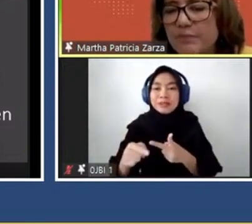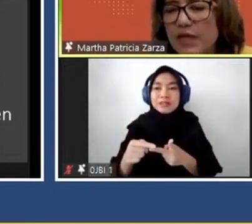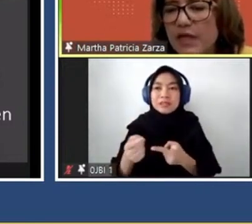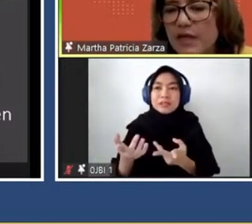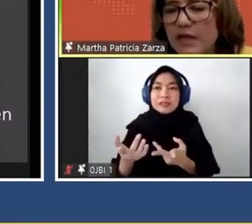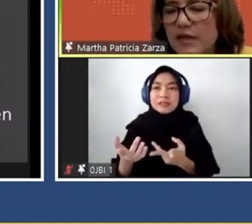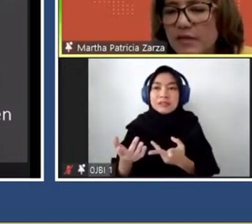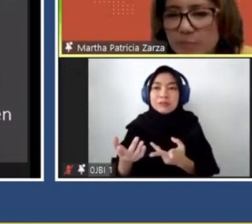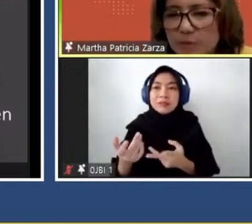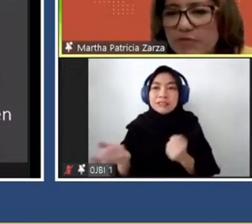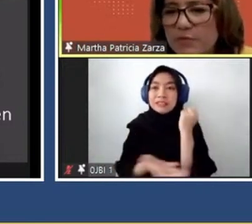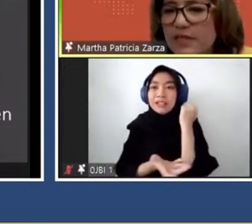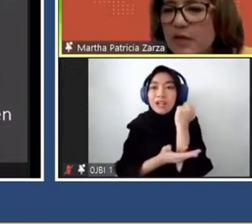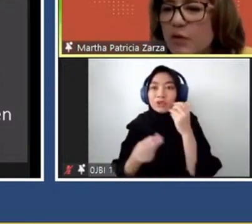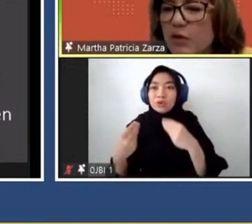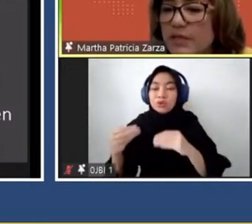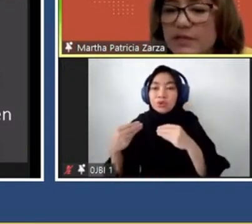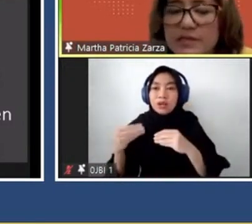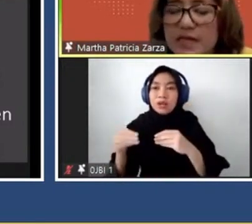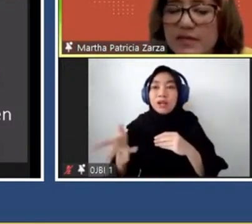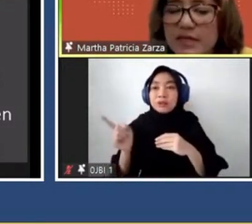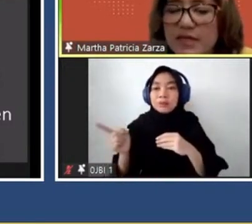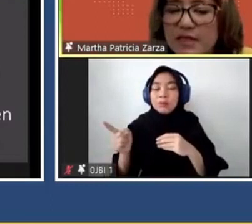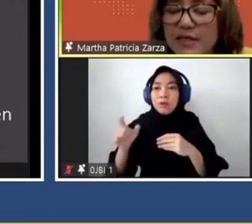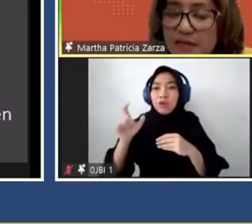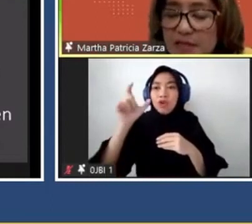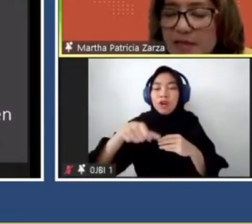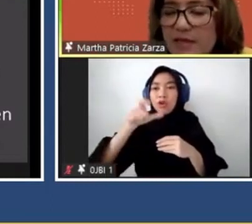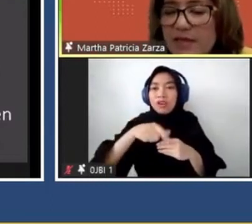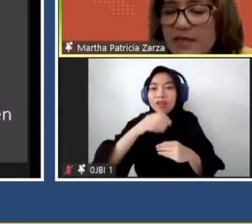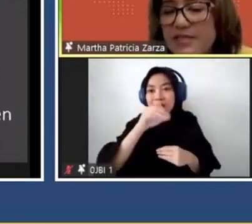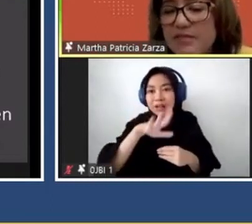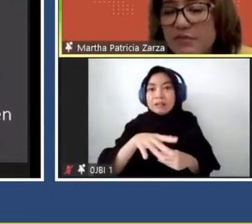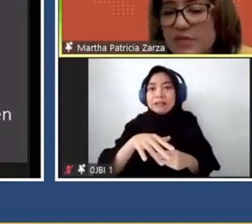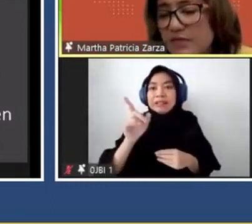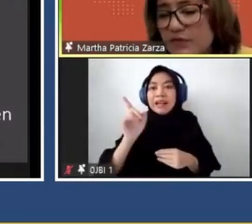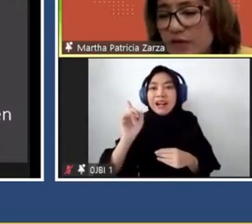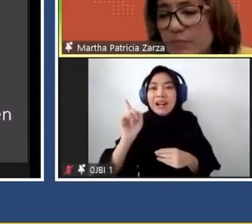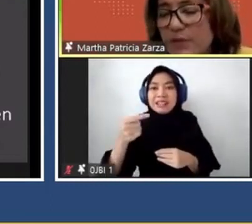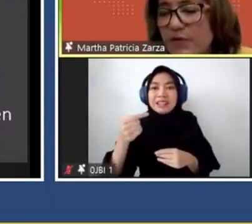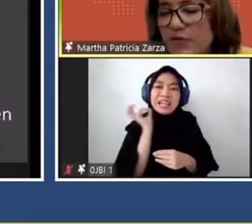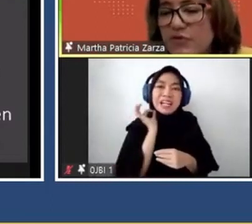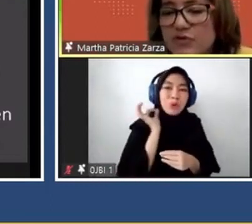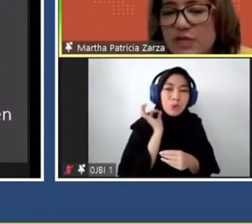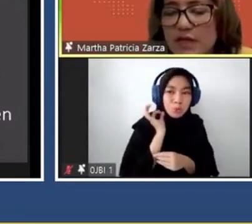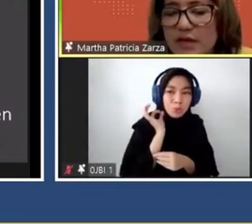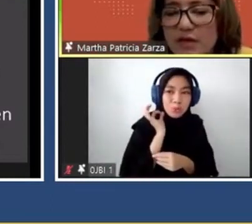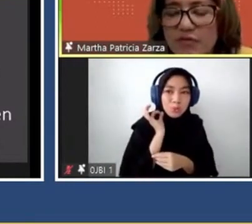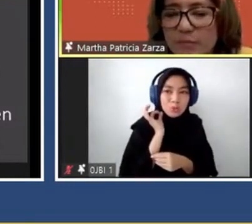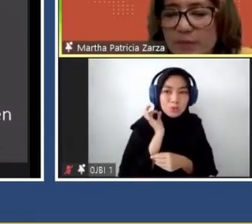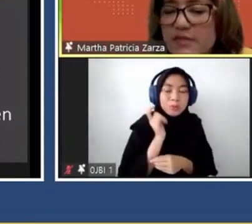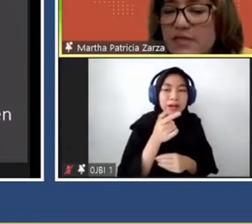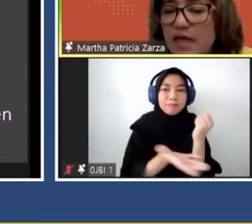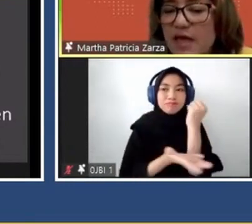that the people from the town commented that lately it is even risky for them because